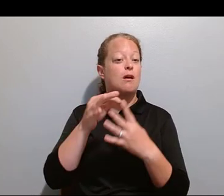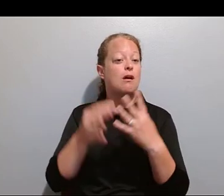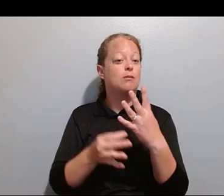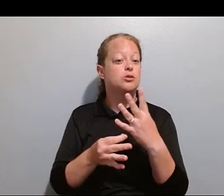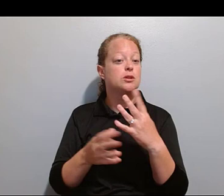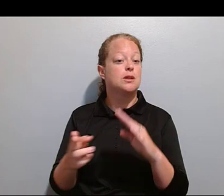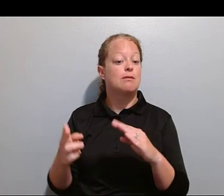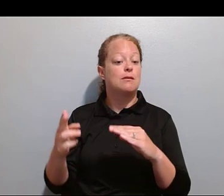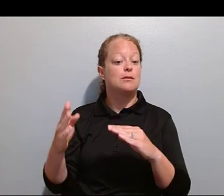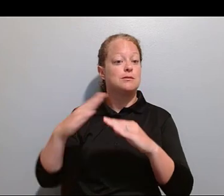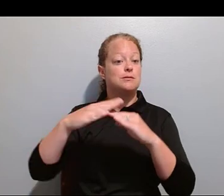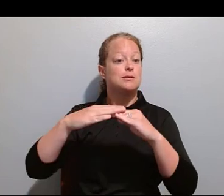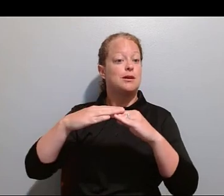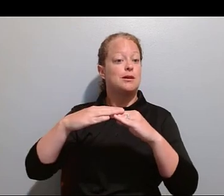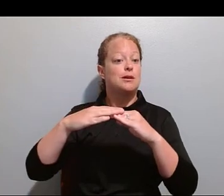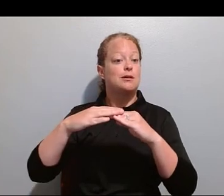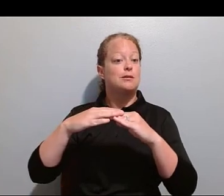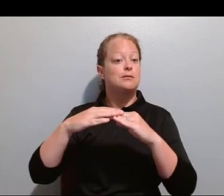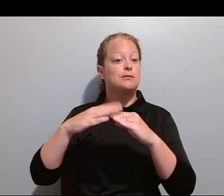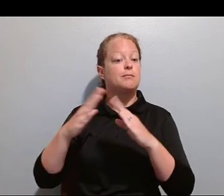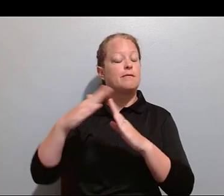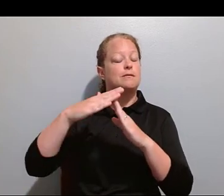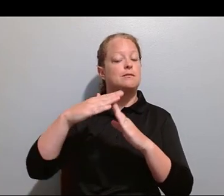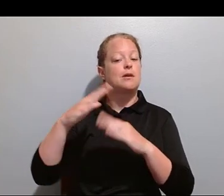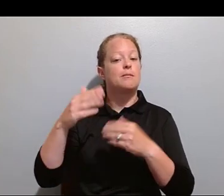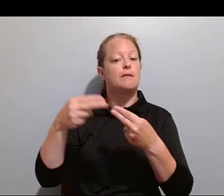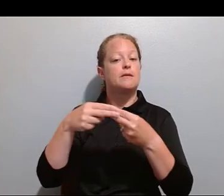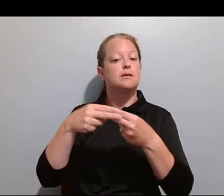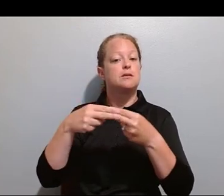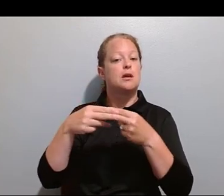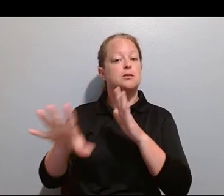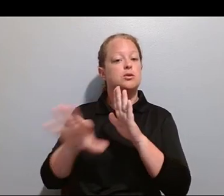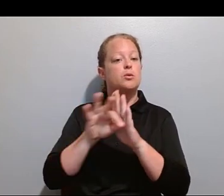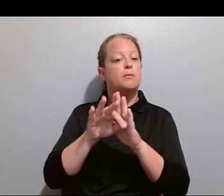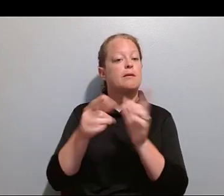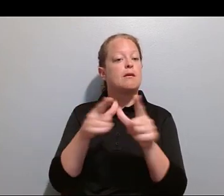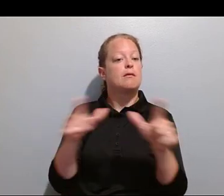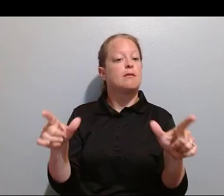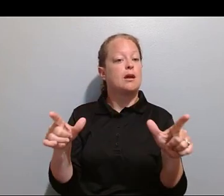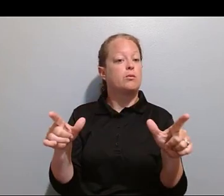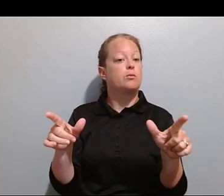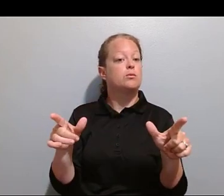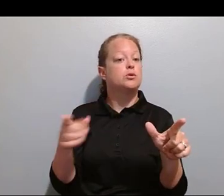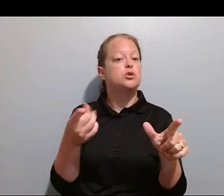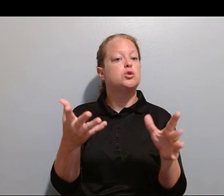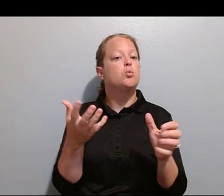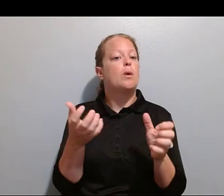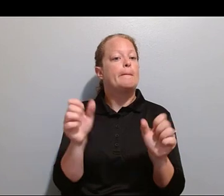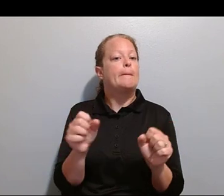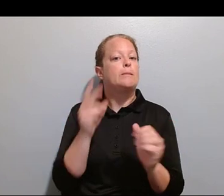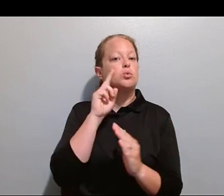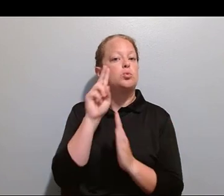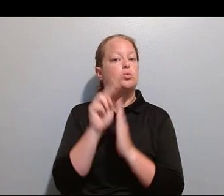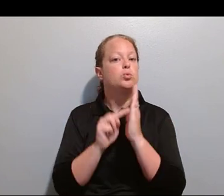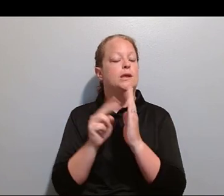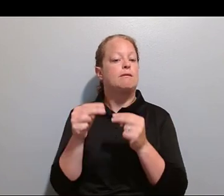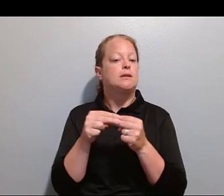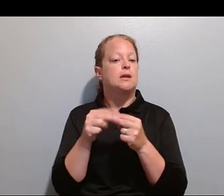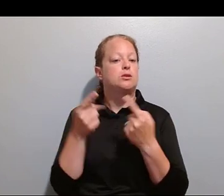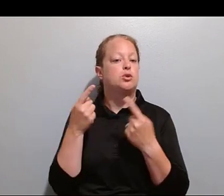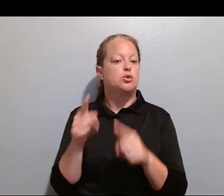top of the slides to choose the language in which you wish to see the slides during the